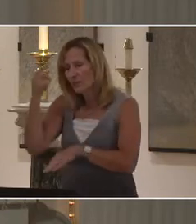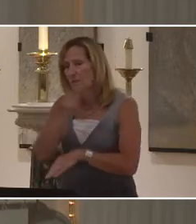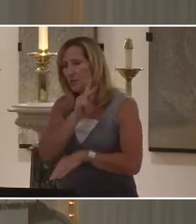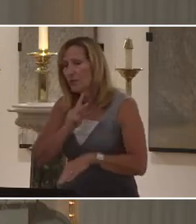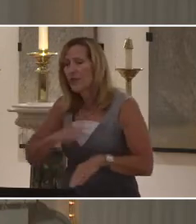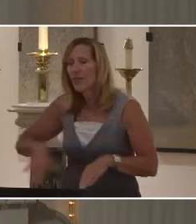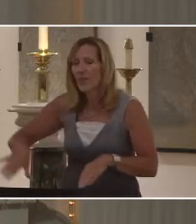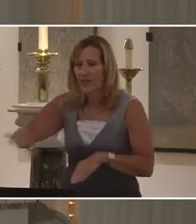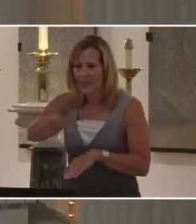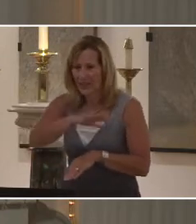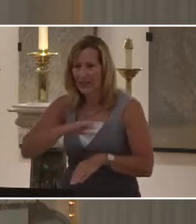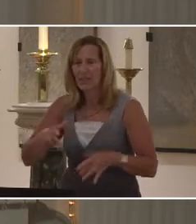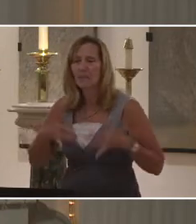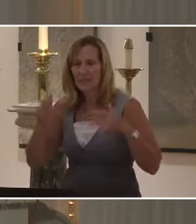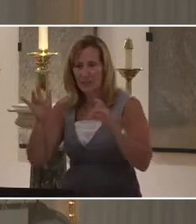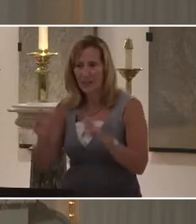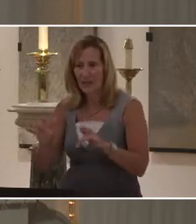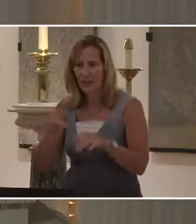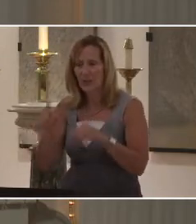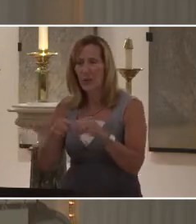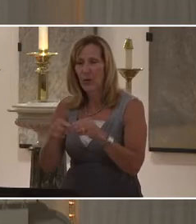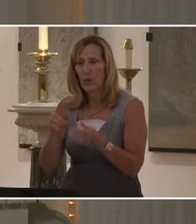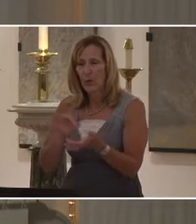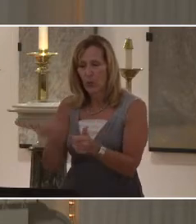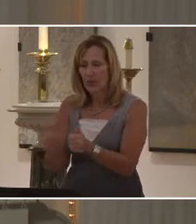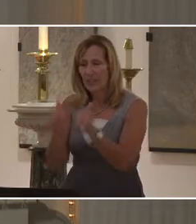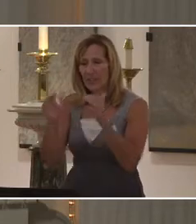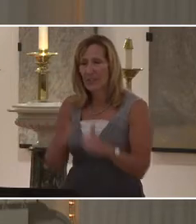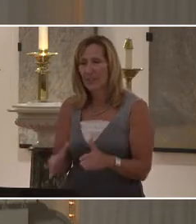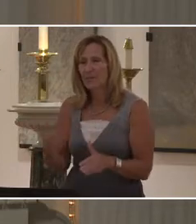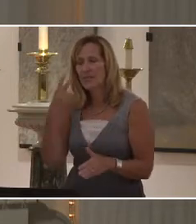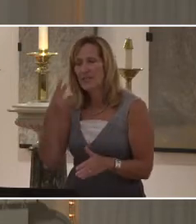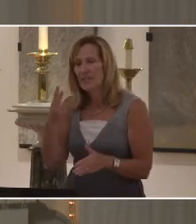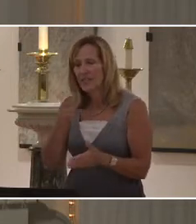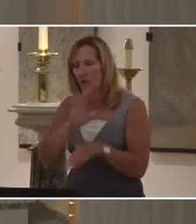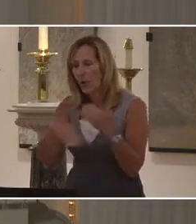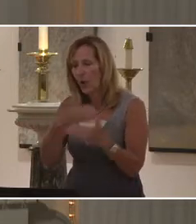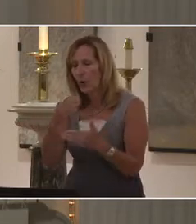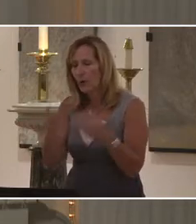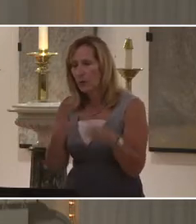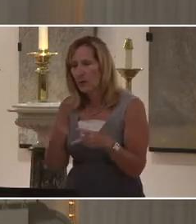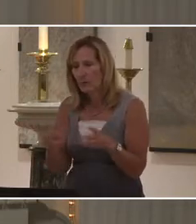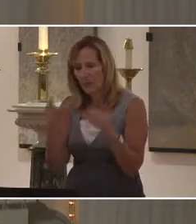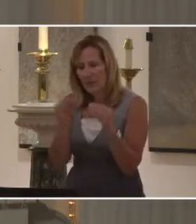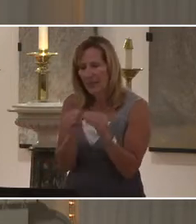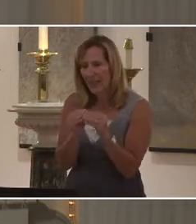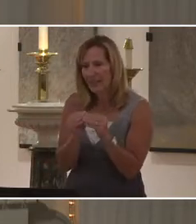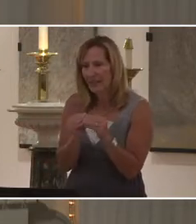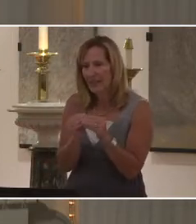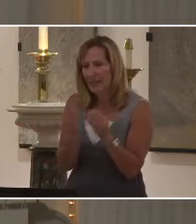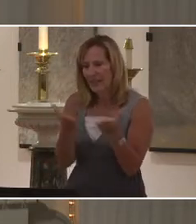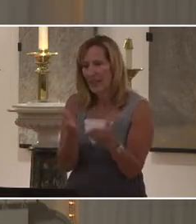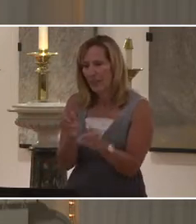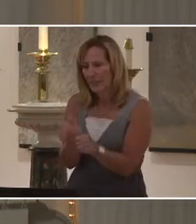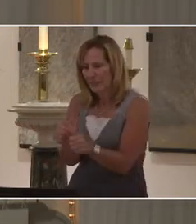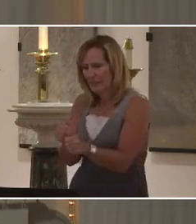compassion. When they detect the need of the gathered people and seek to distance themselves and